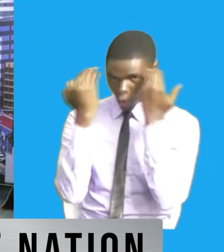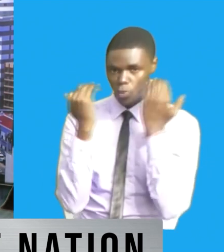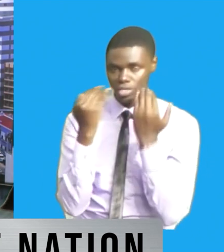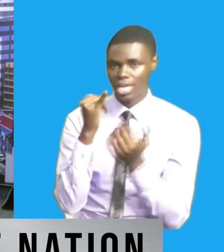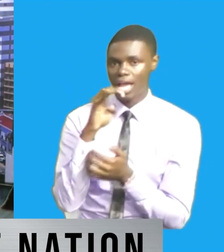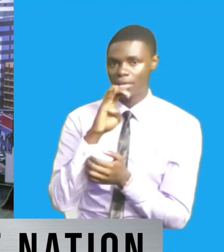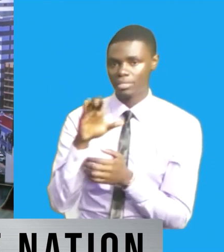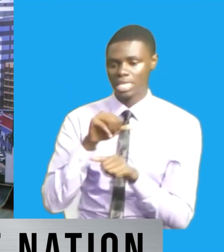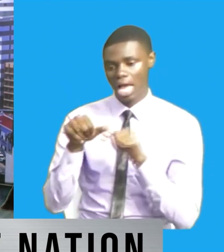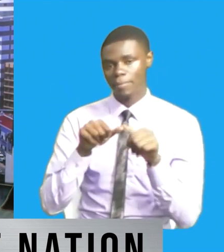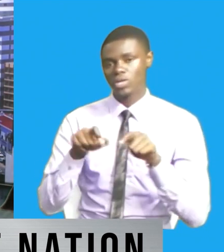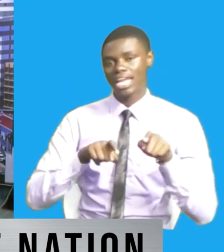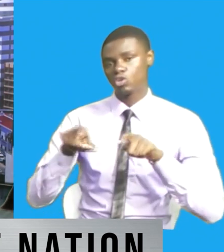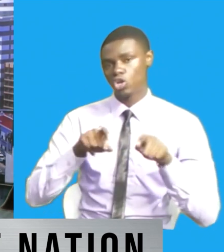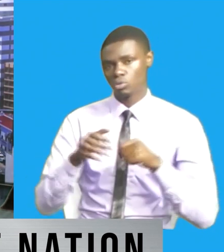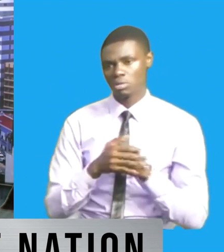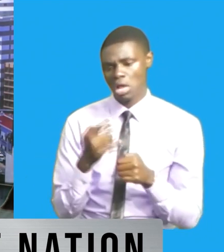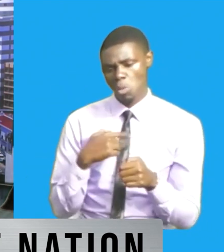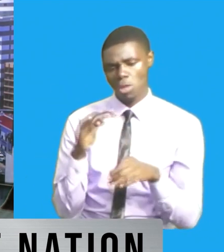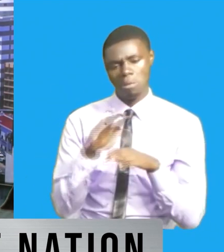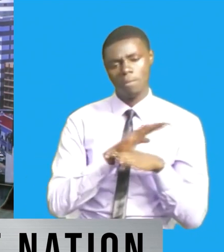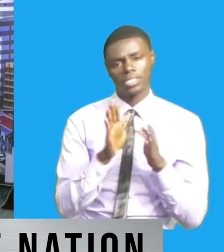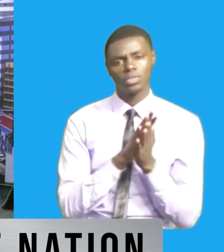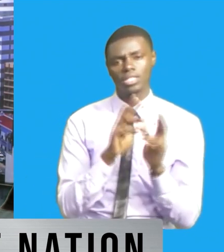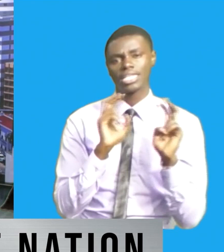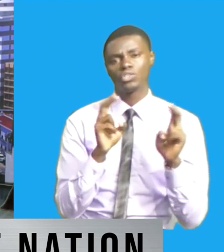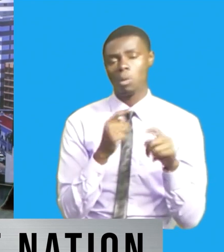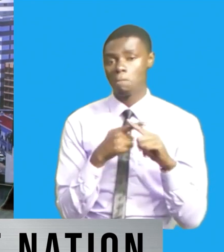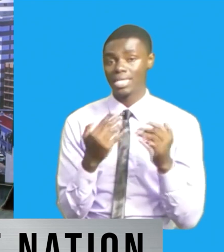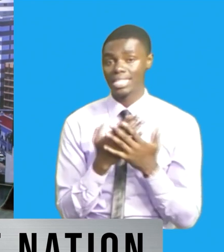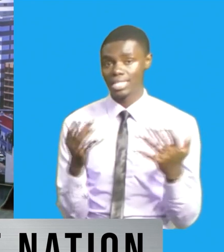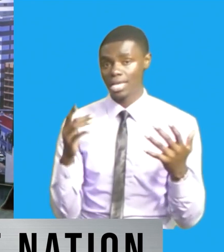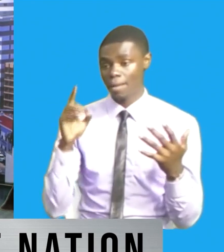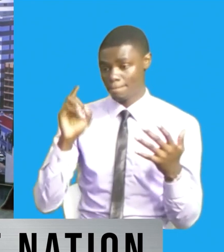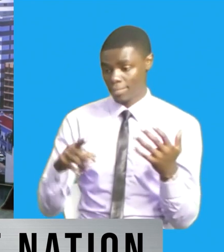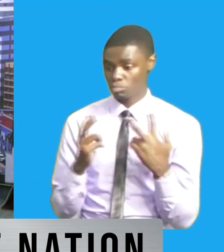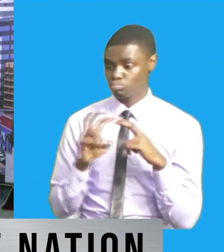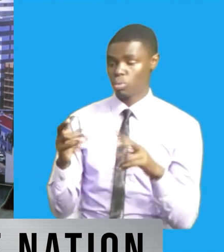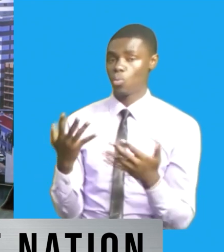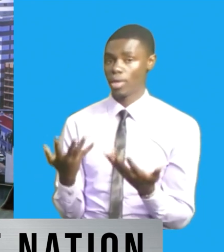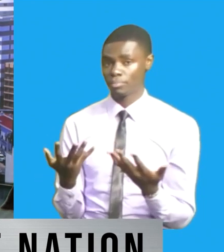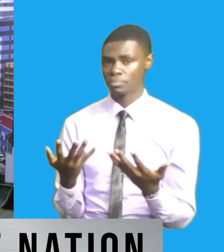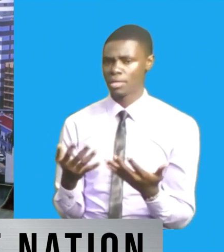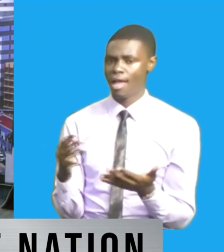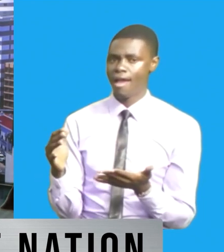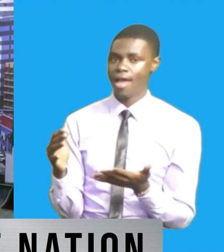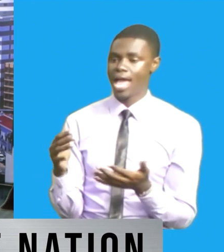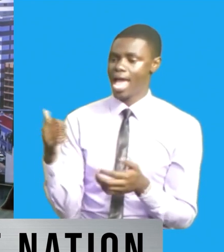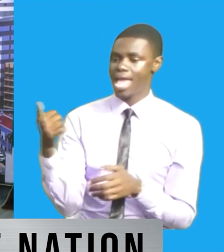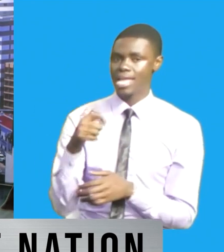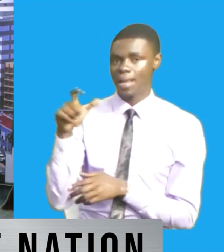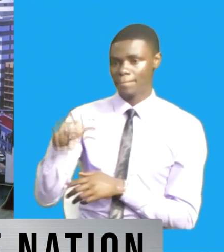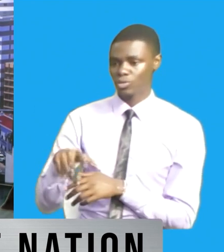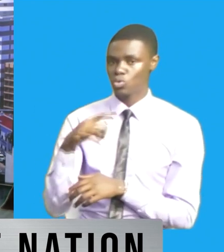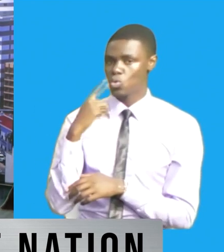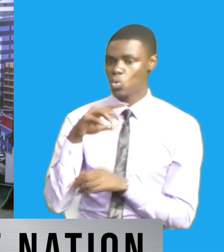of regulations. I think we were busy with that issue, but the thing that we needed to also look at is the fact that anybody who